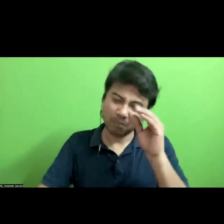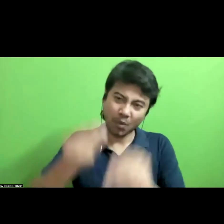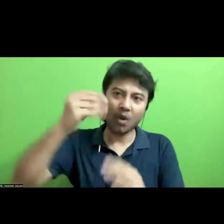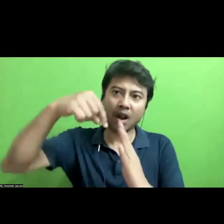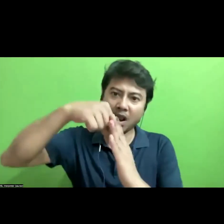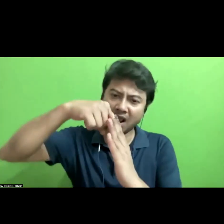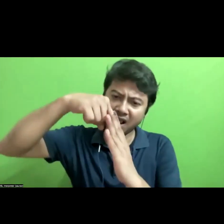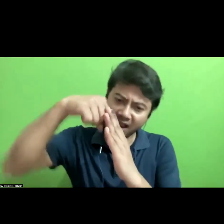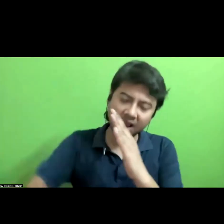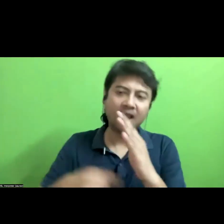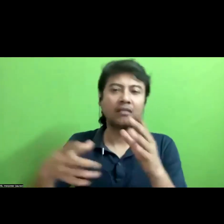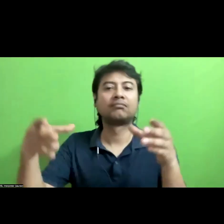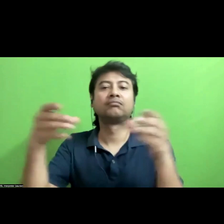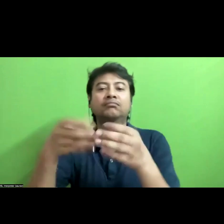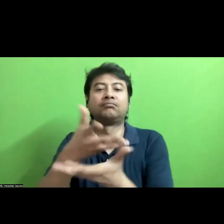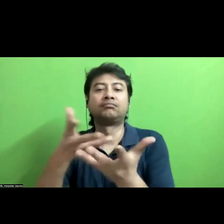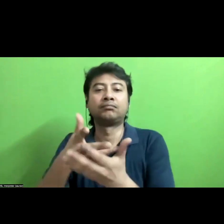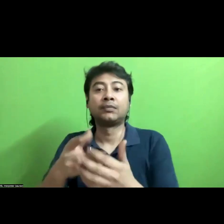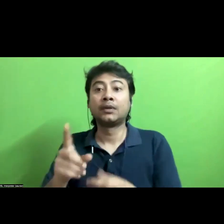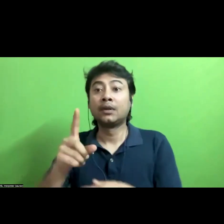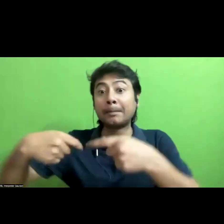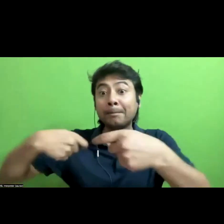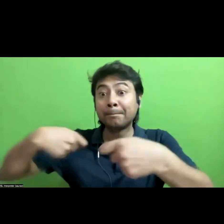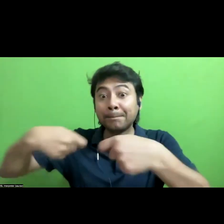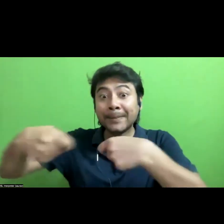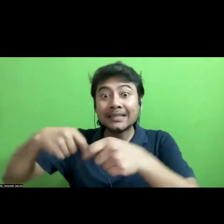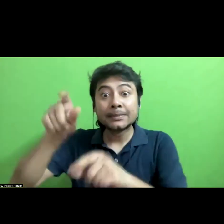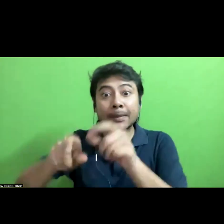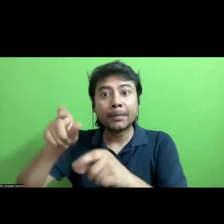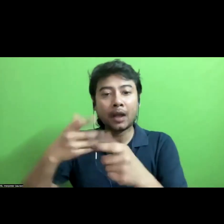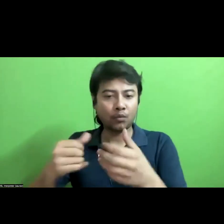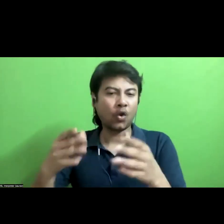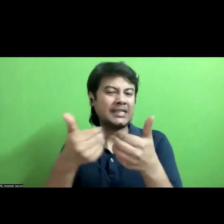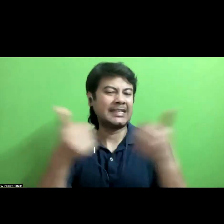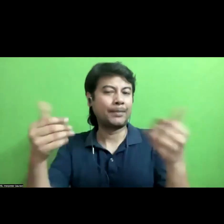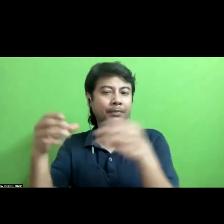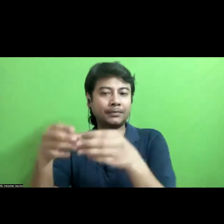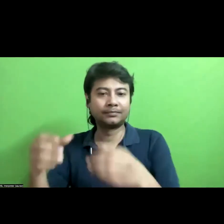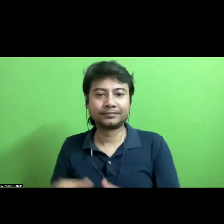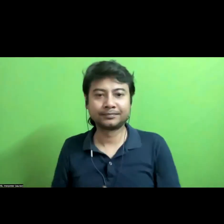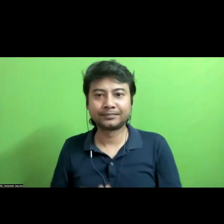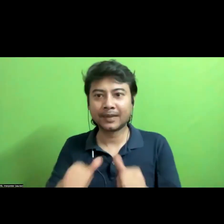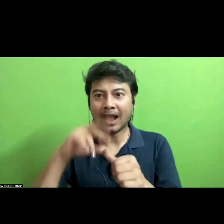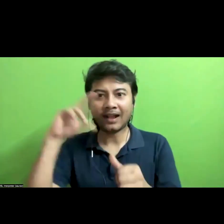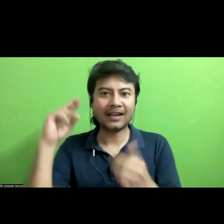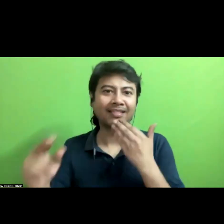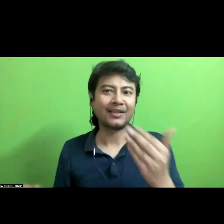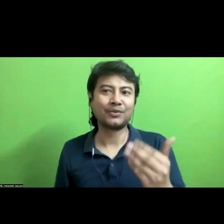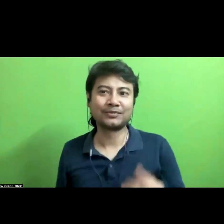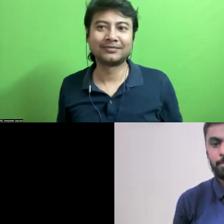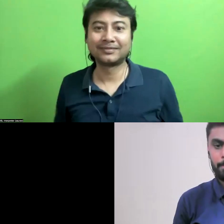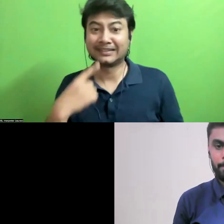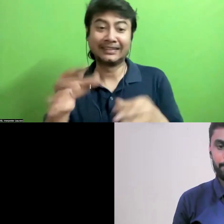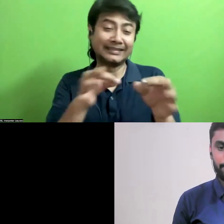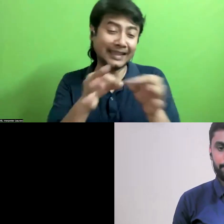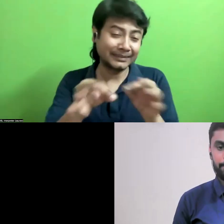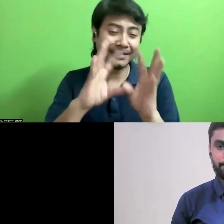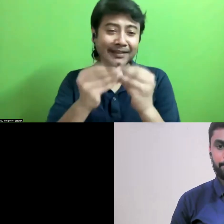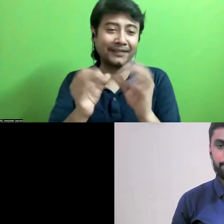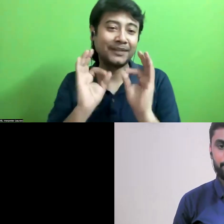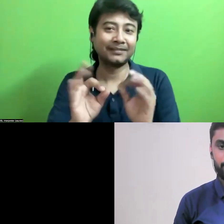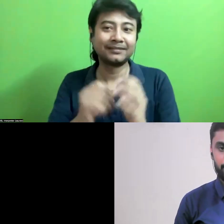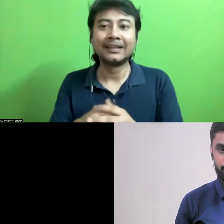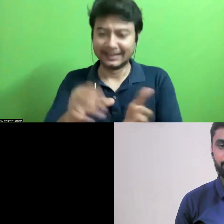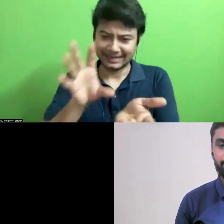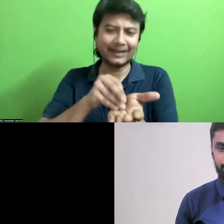one specifically for the entrepreneurs because, okay, thank you, Akila. It was very informative and explained beautifully. We will have the recording, and